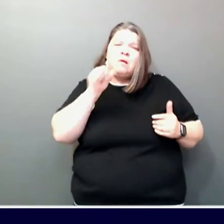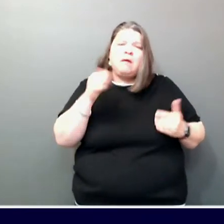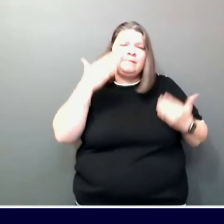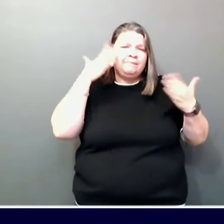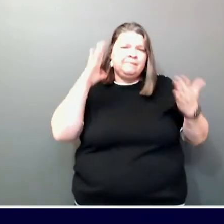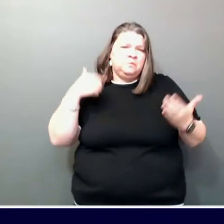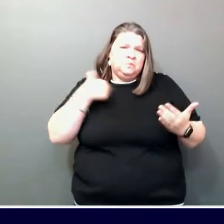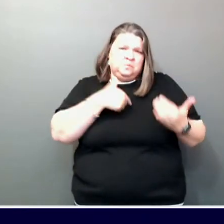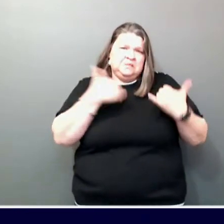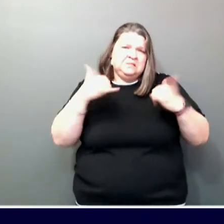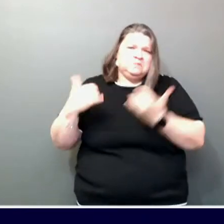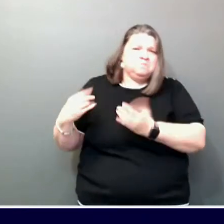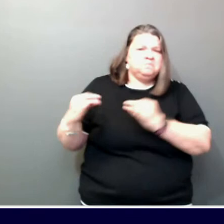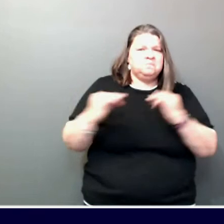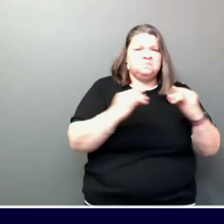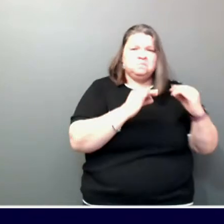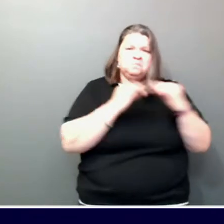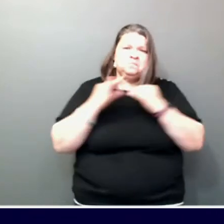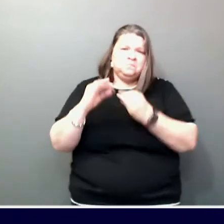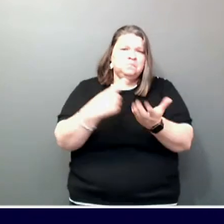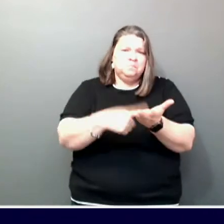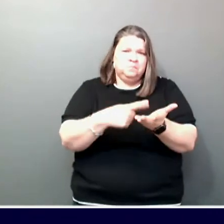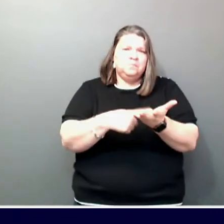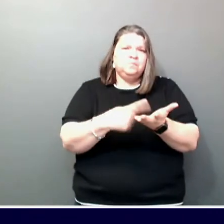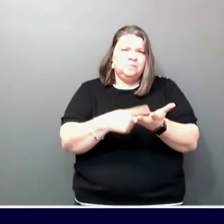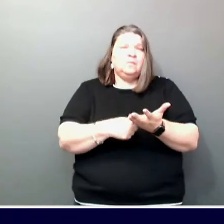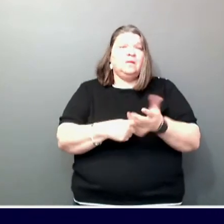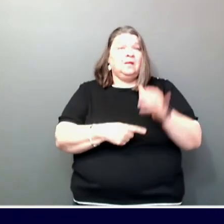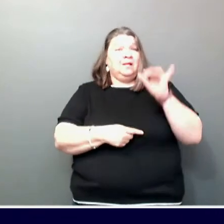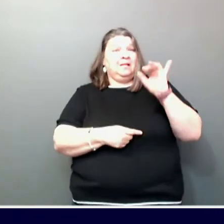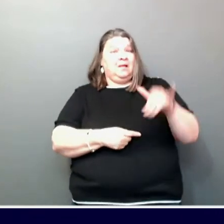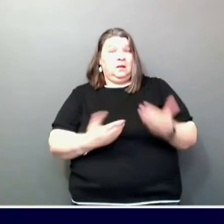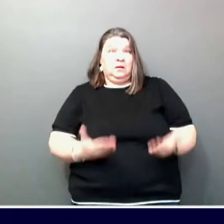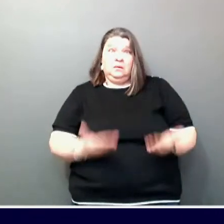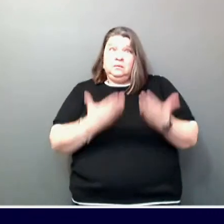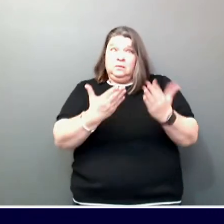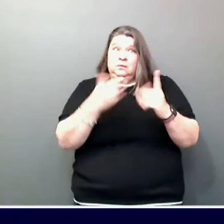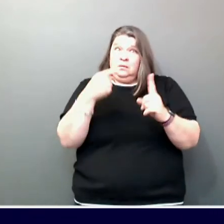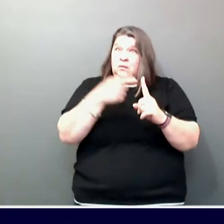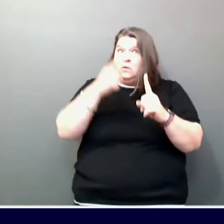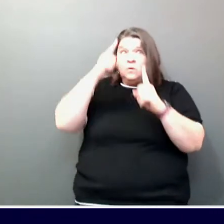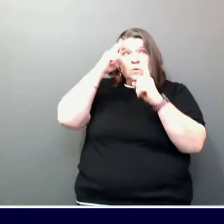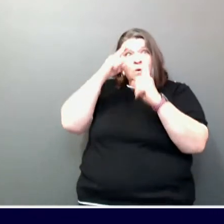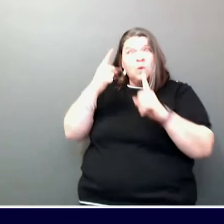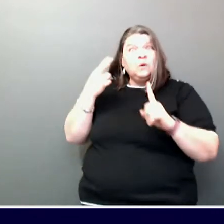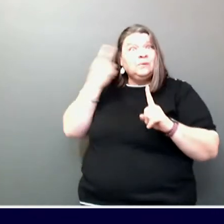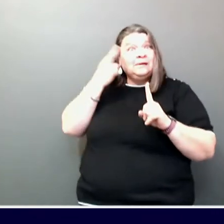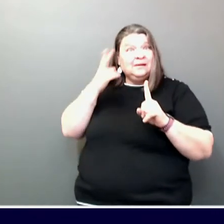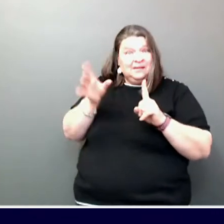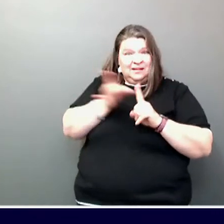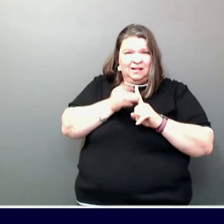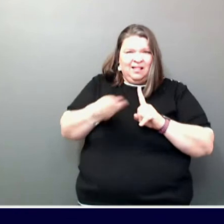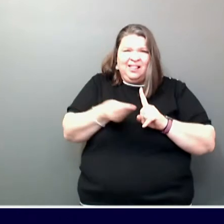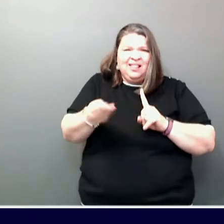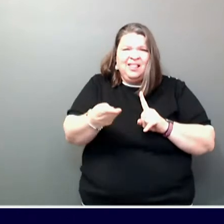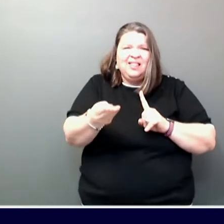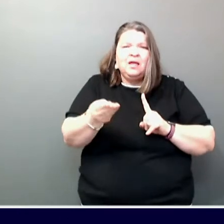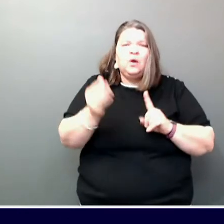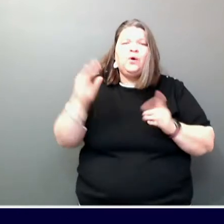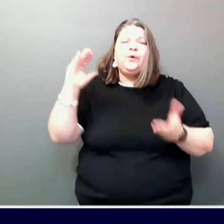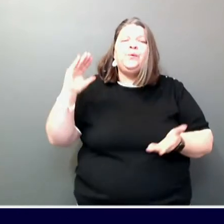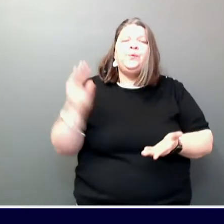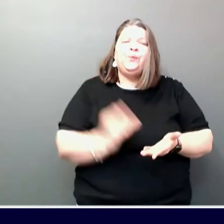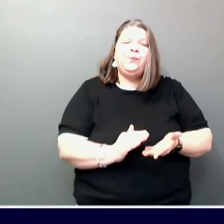of transmission in schools and to keep kids in the classroom. The risk of transmission in schools